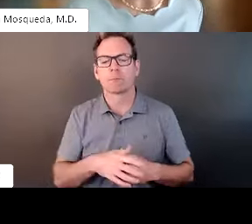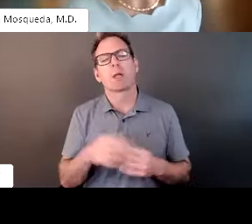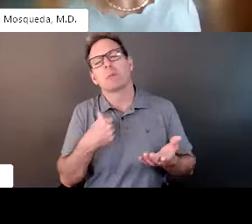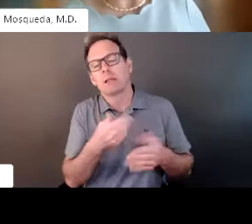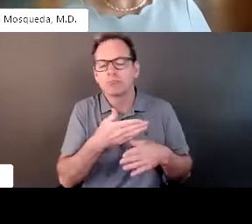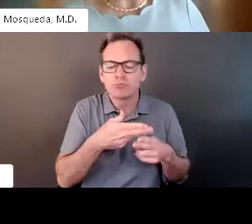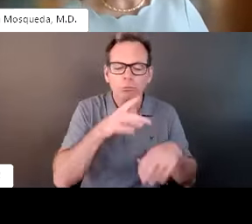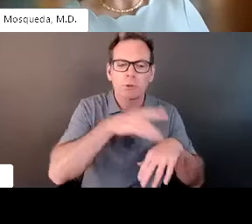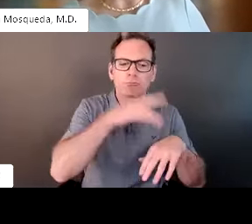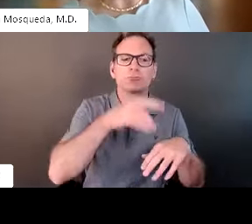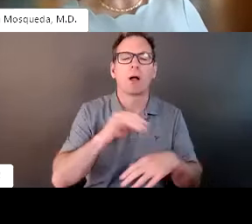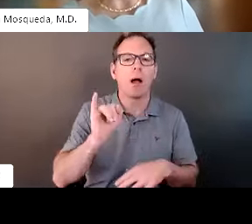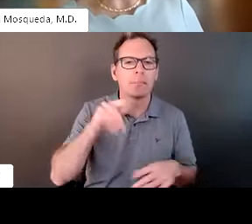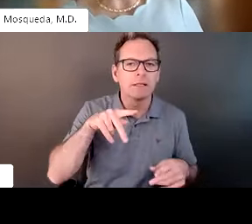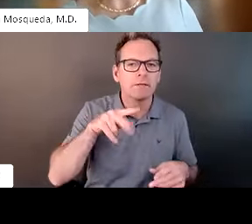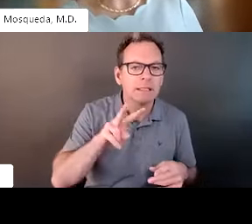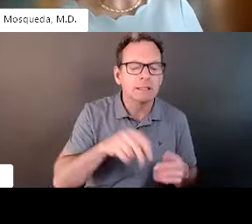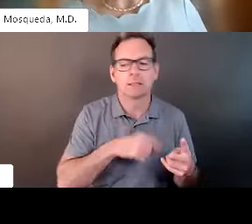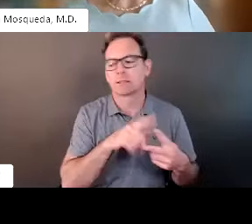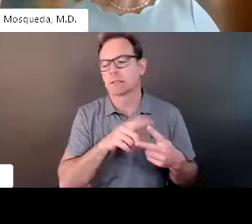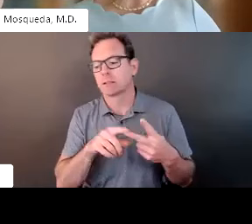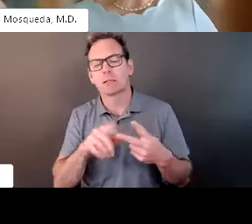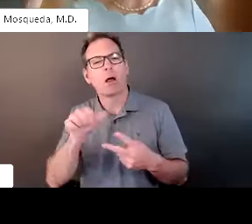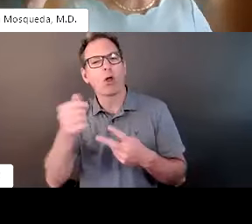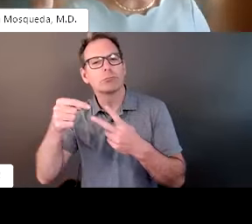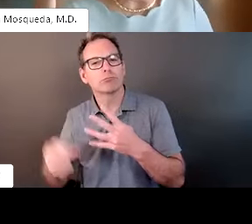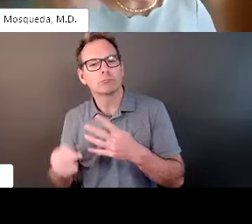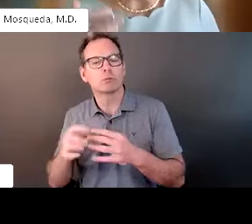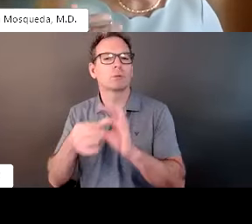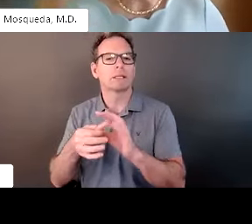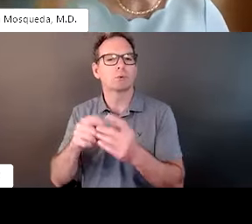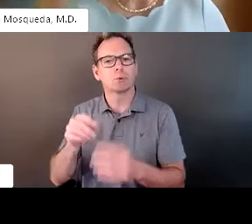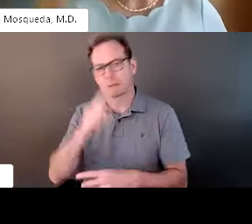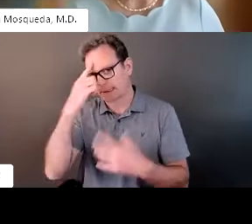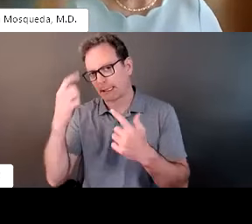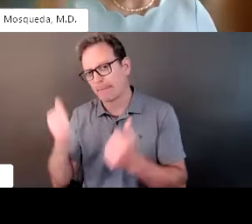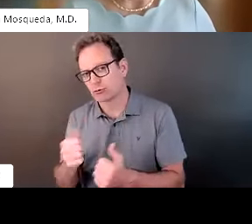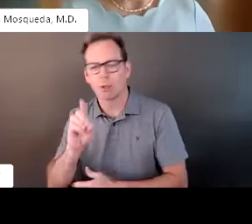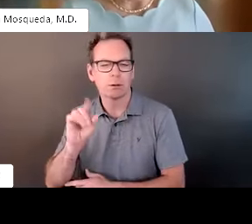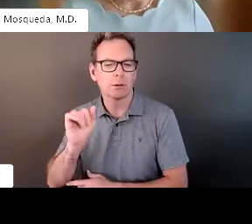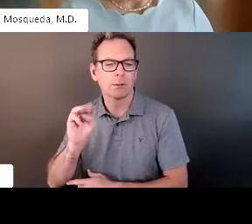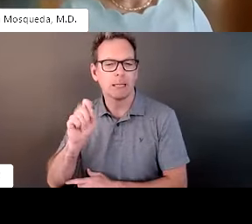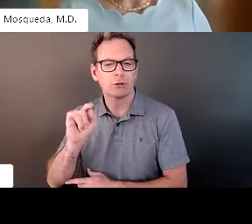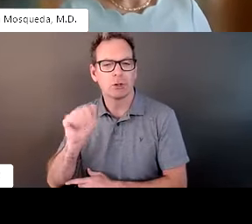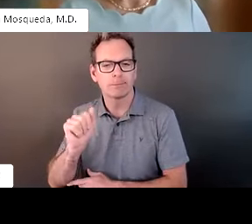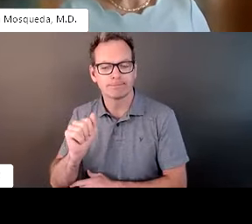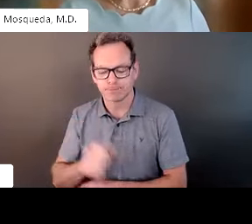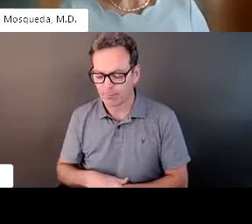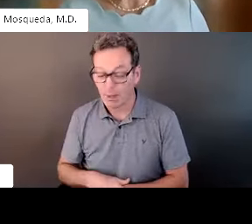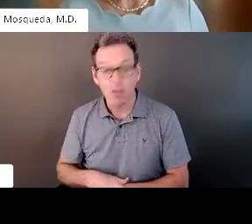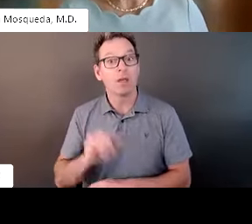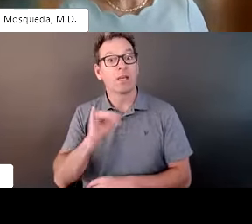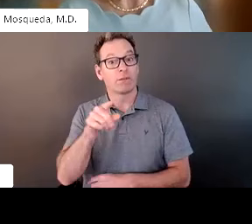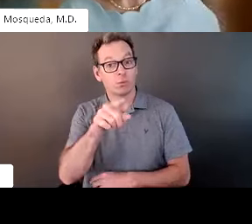about issues related to dementia. You are welcome to interrupt me as we go along. All